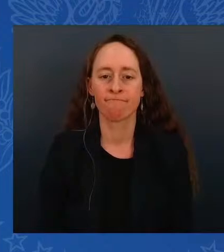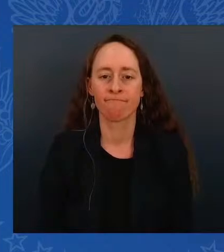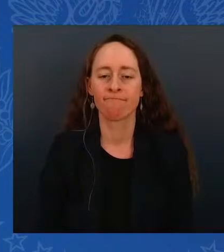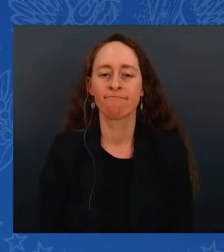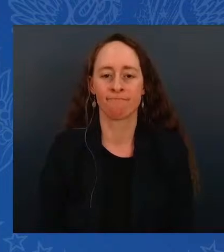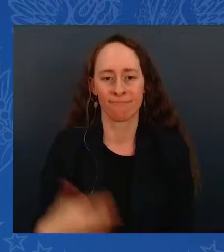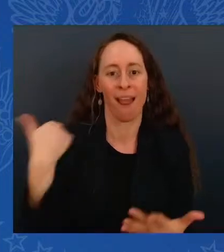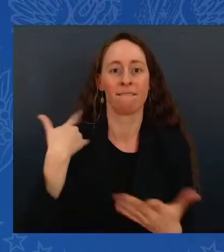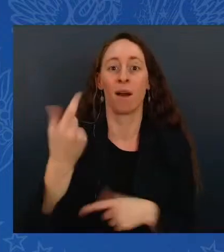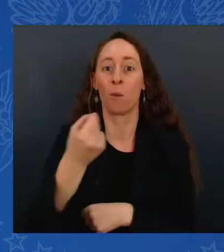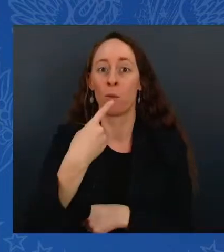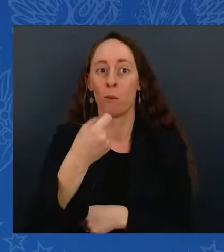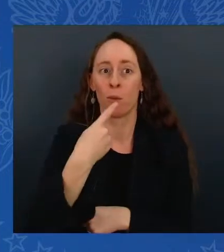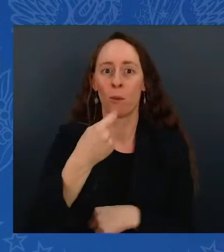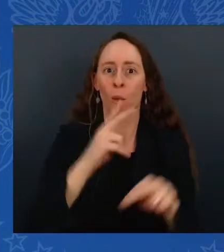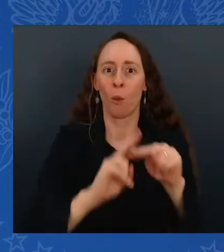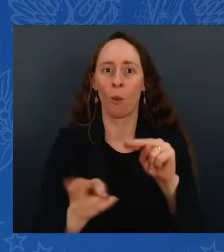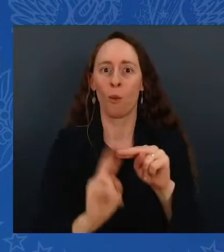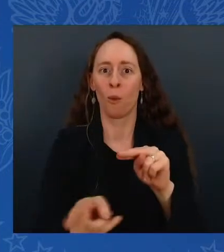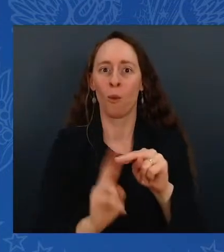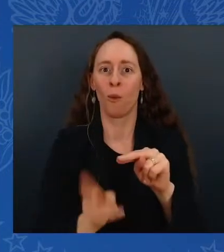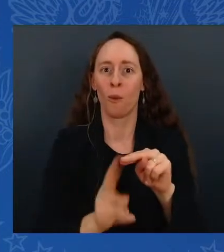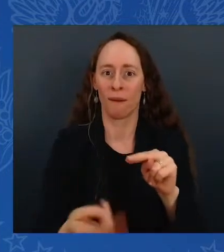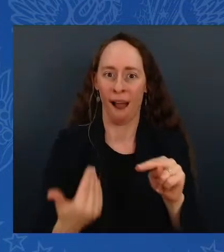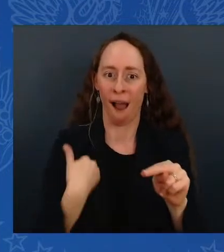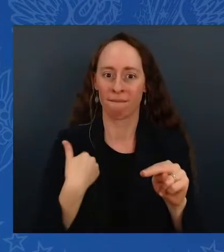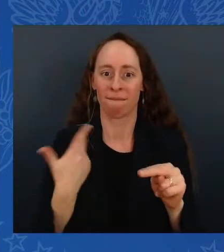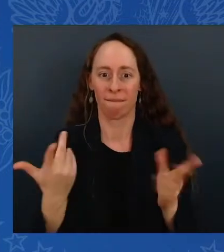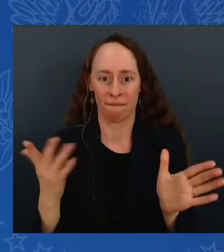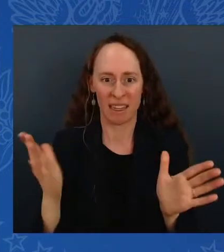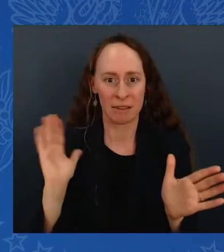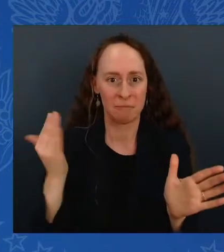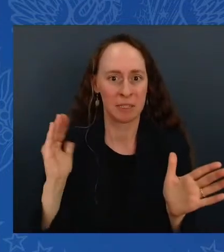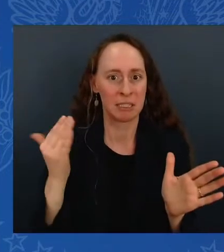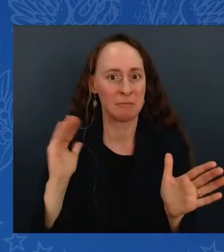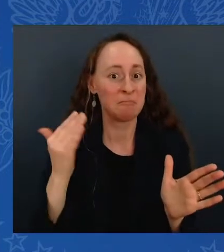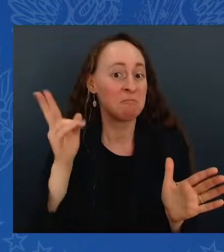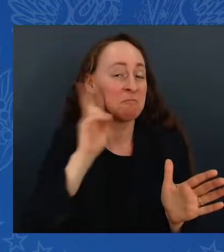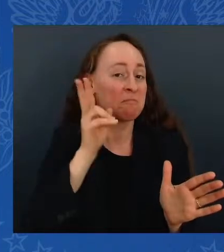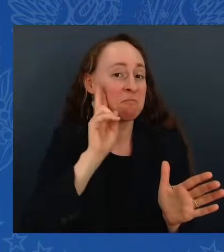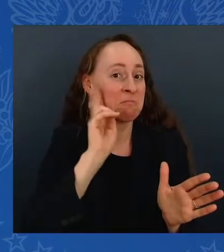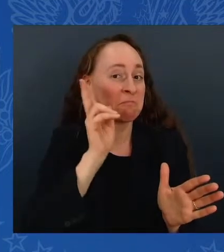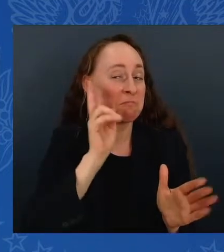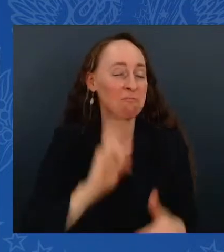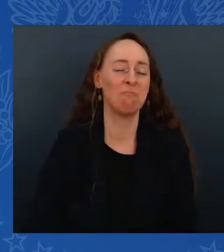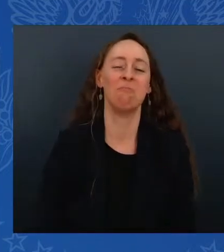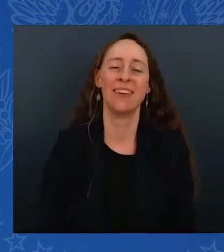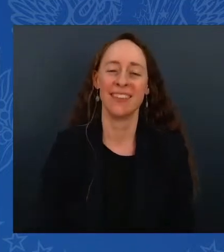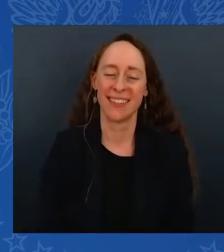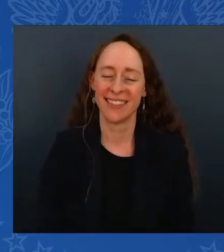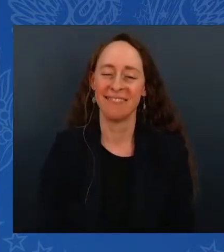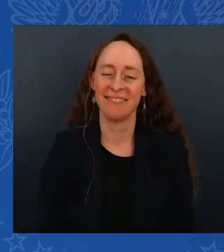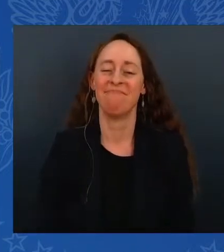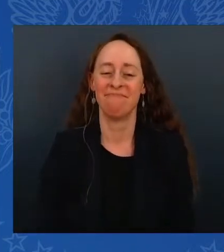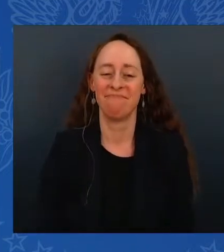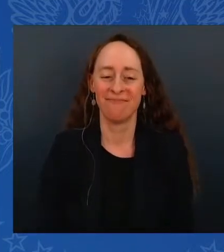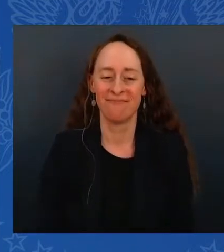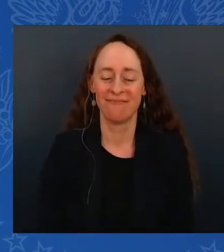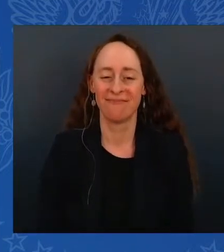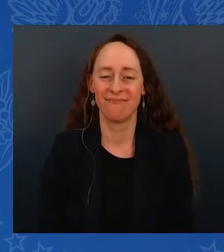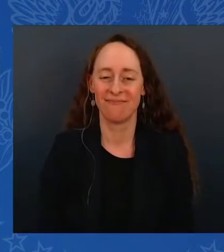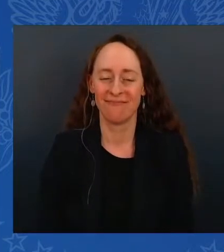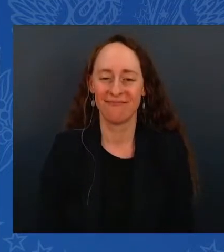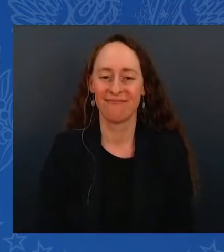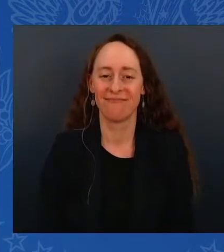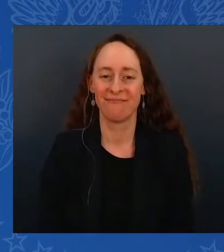Watch. All told, we're proving that we can bring down inflation while safeguarding hard-won gains in jobs and real wages in